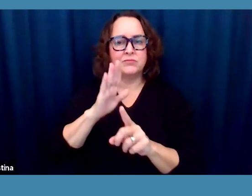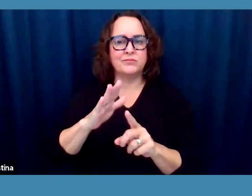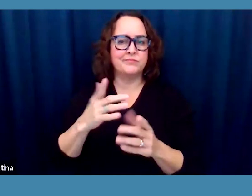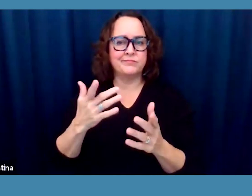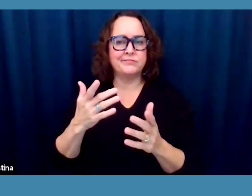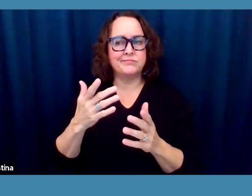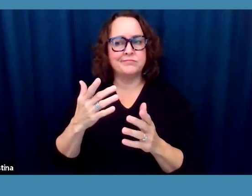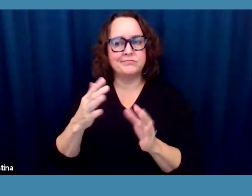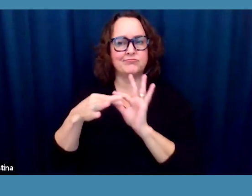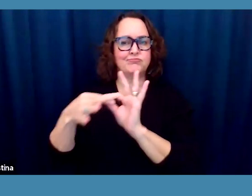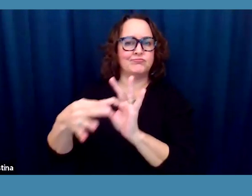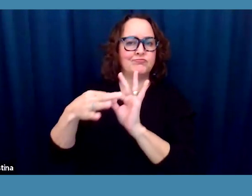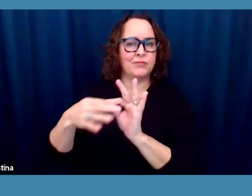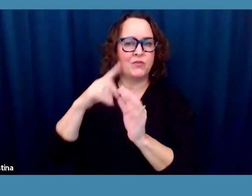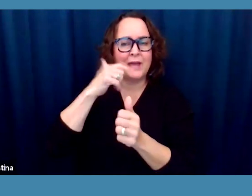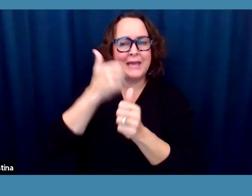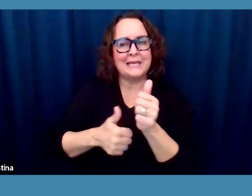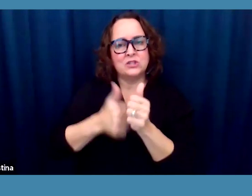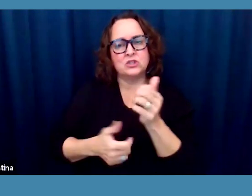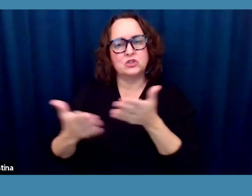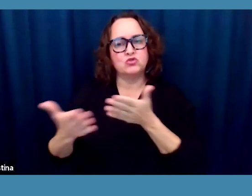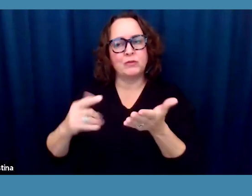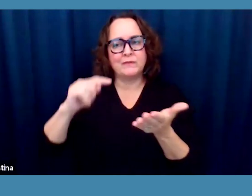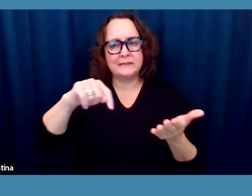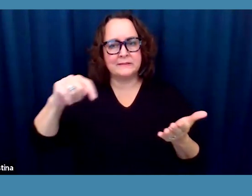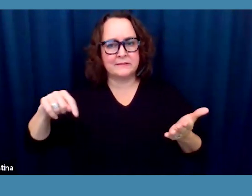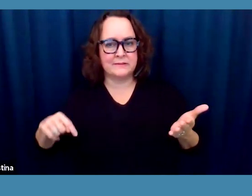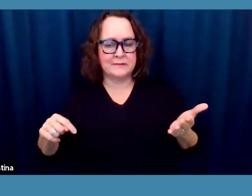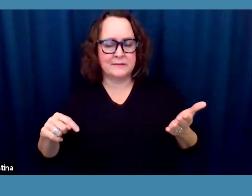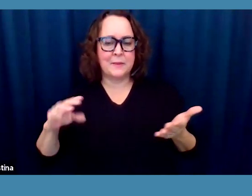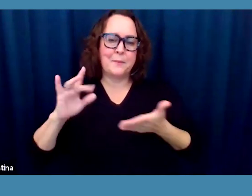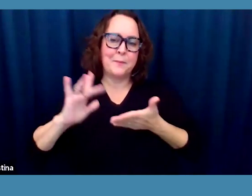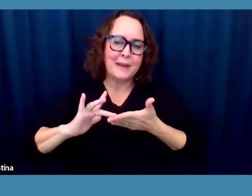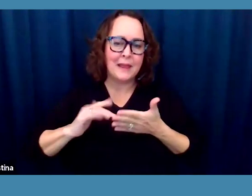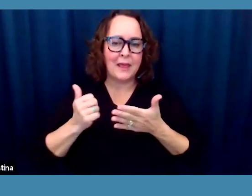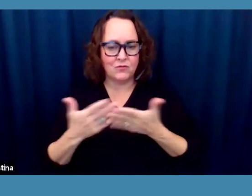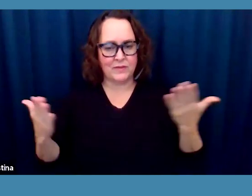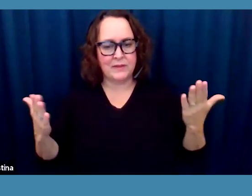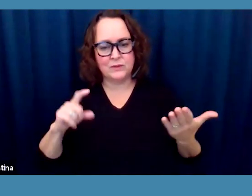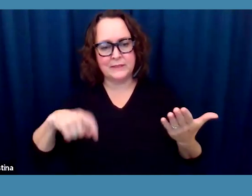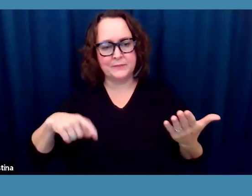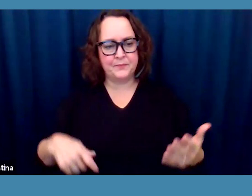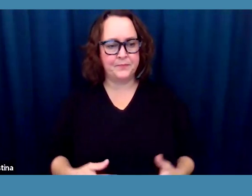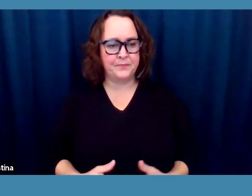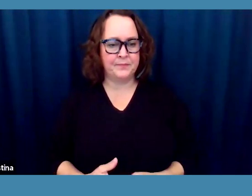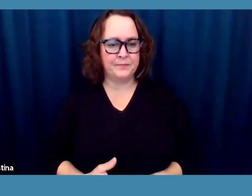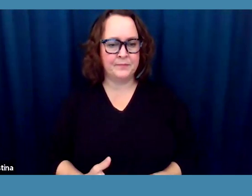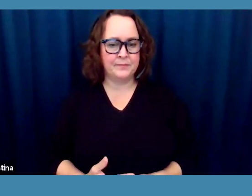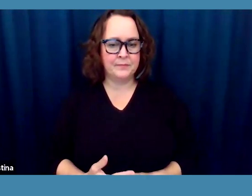lifeline to each of the services and medications and all the things you need.